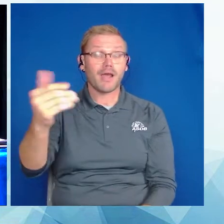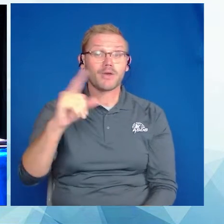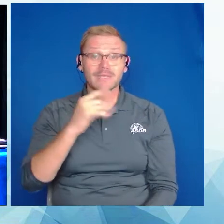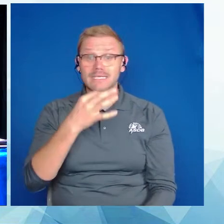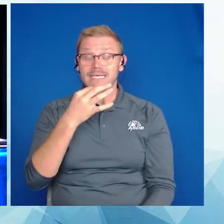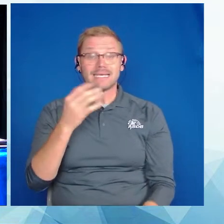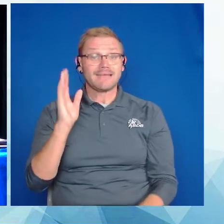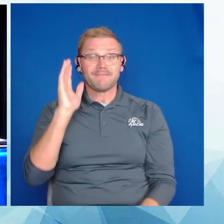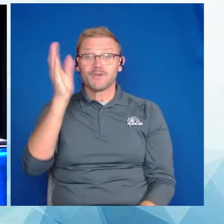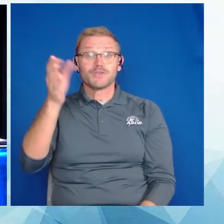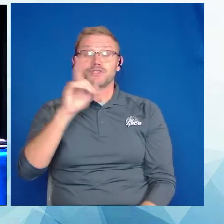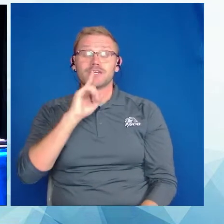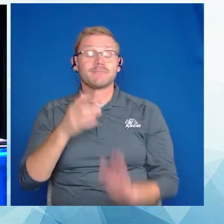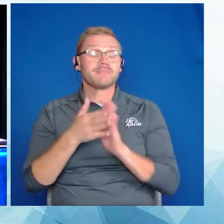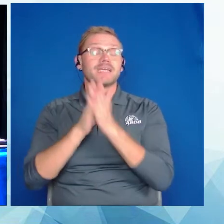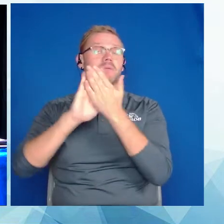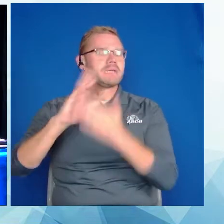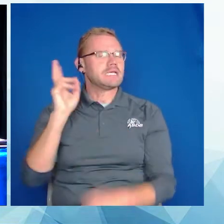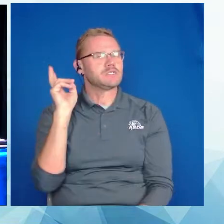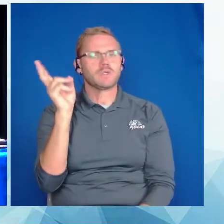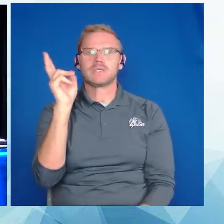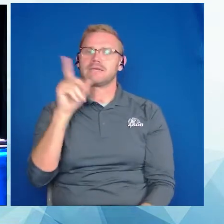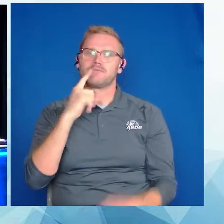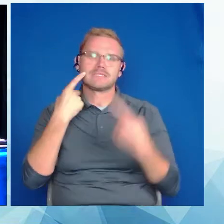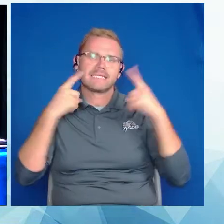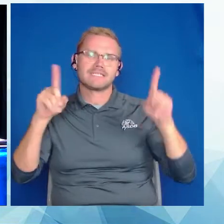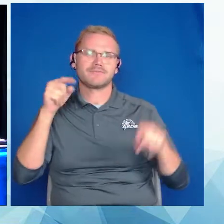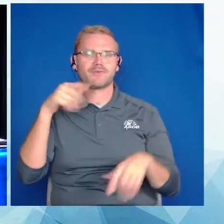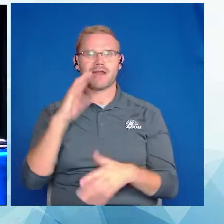something special and historical for this agency.